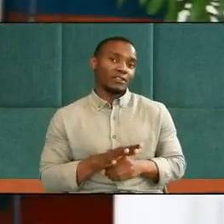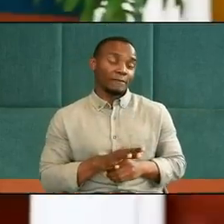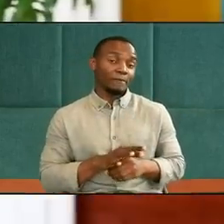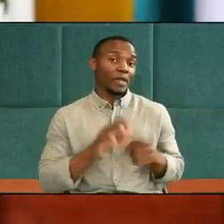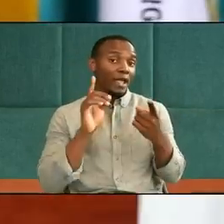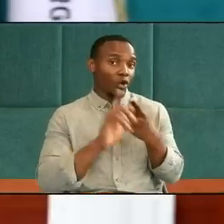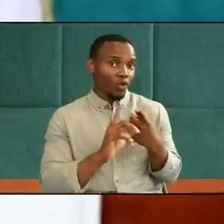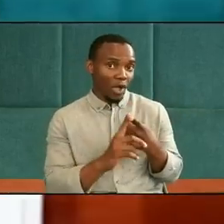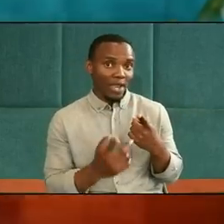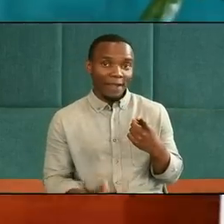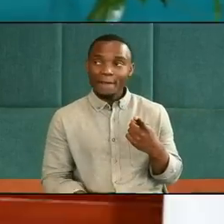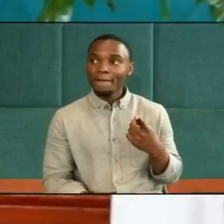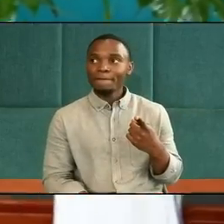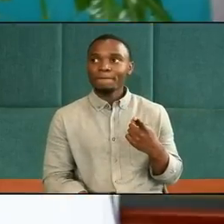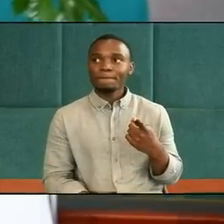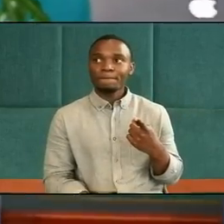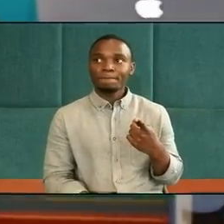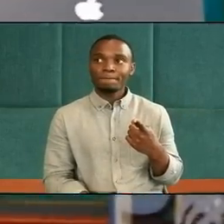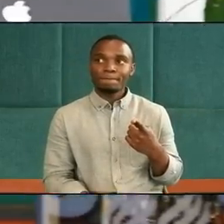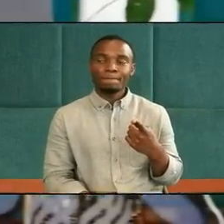One of them is